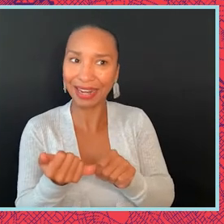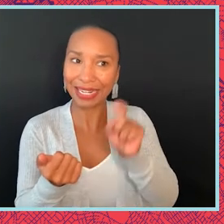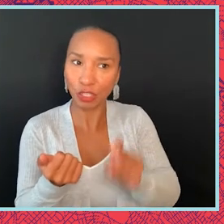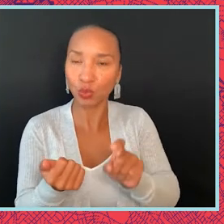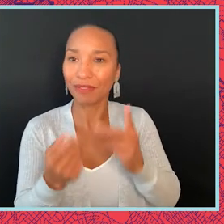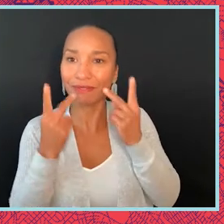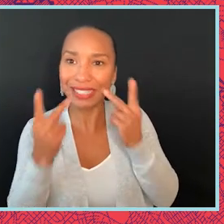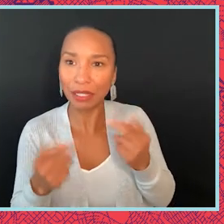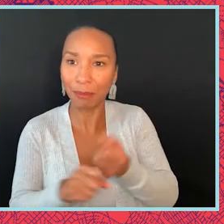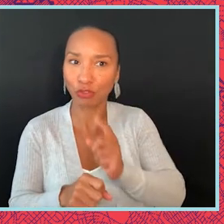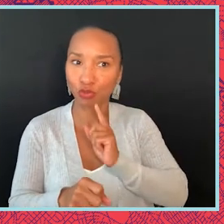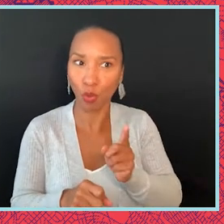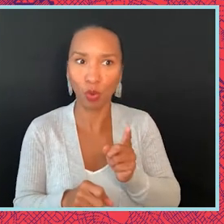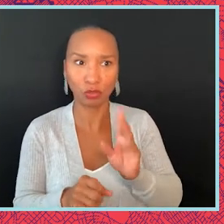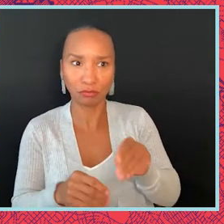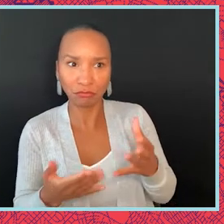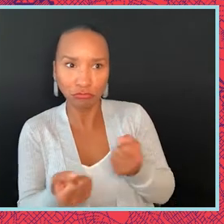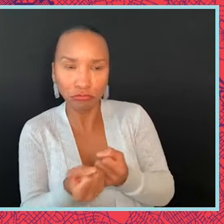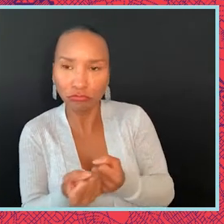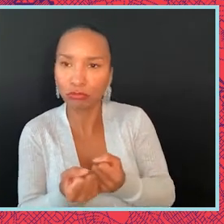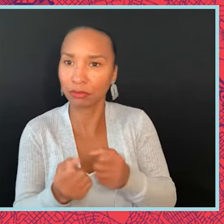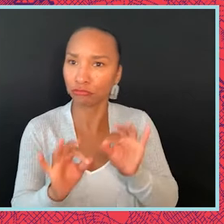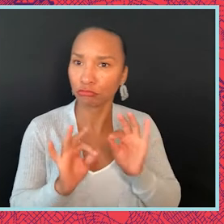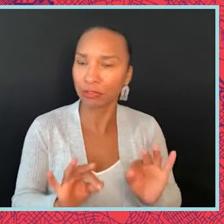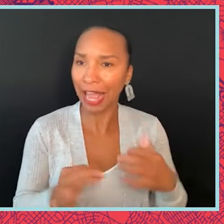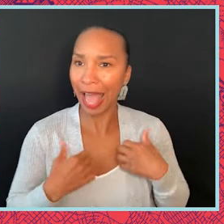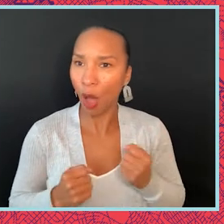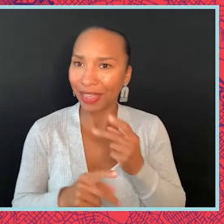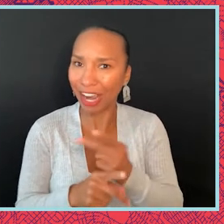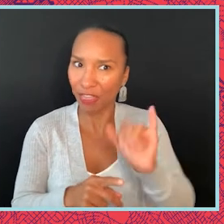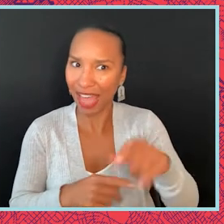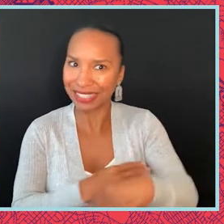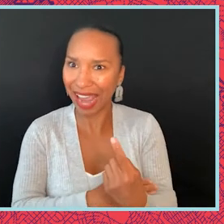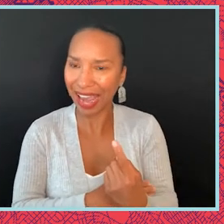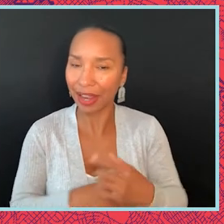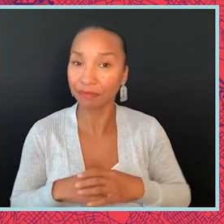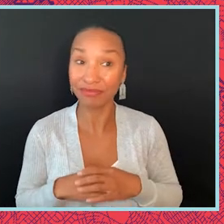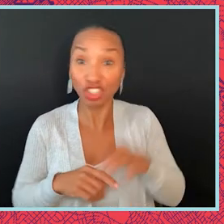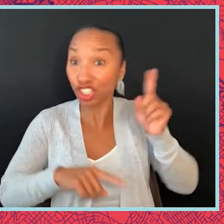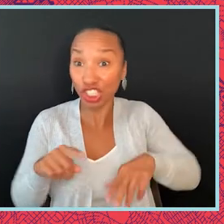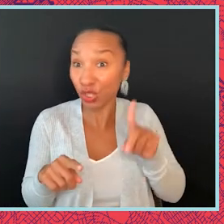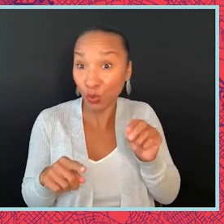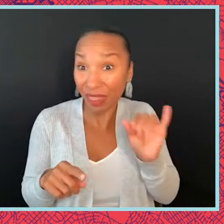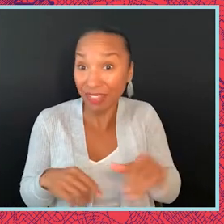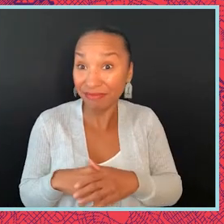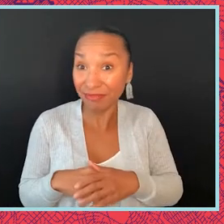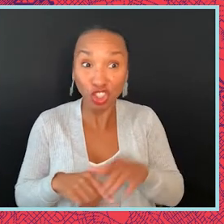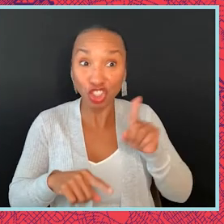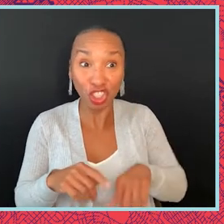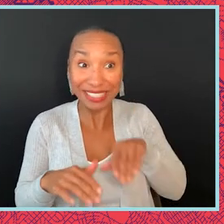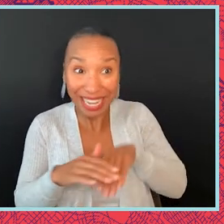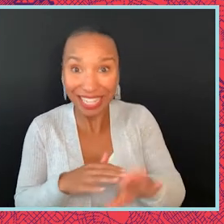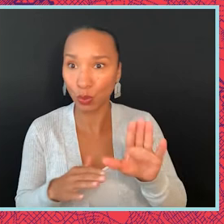ensure that she was getting the necessary health aid and everything required for her to have on that day. And she couldn't